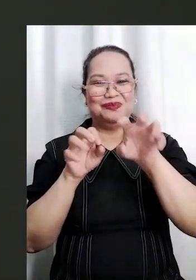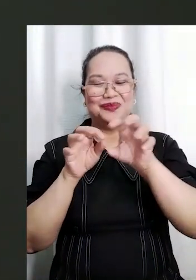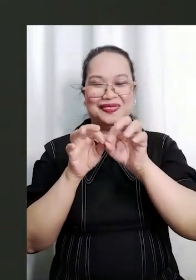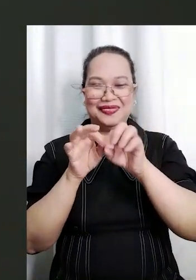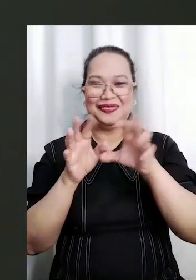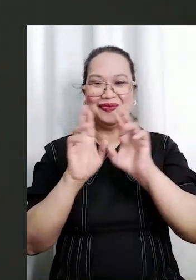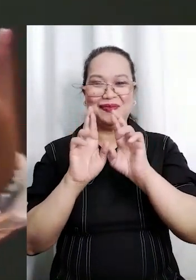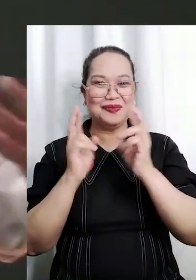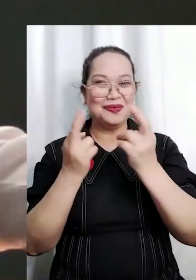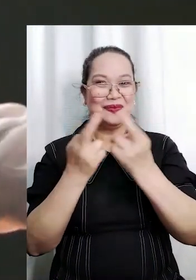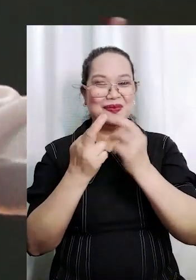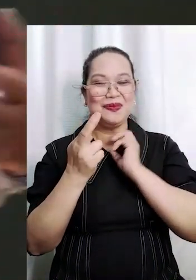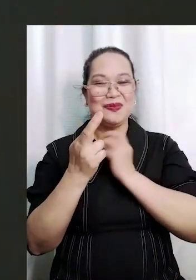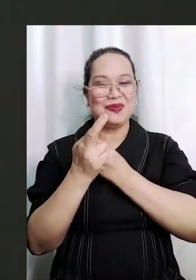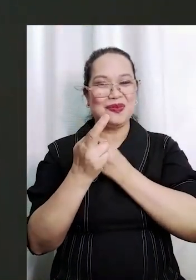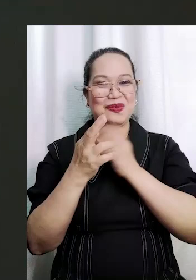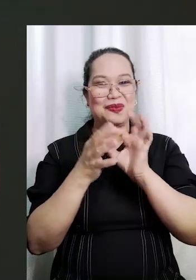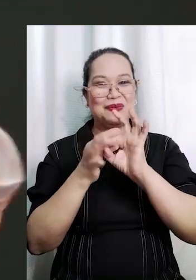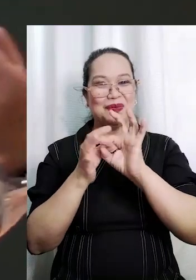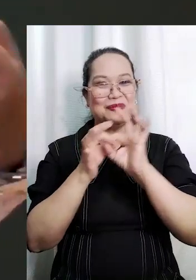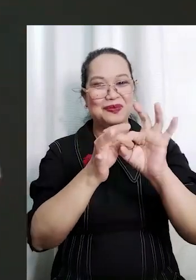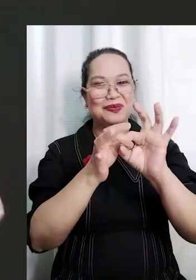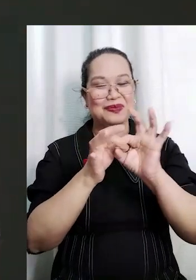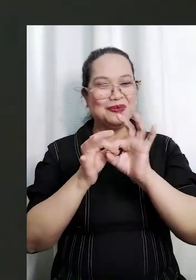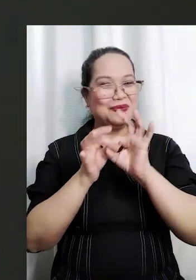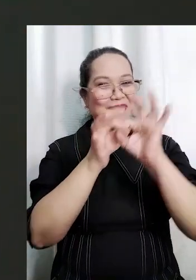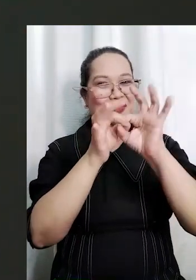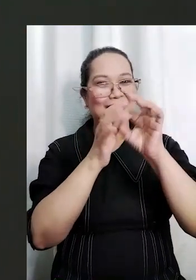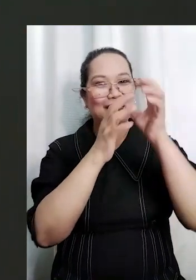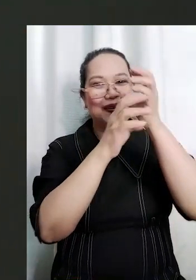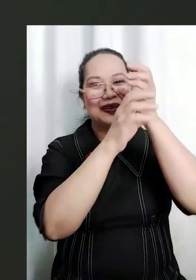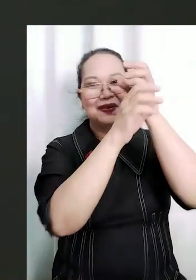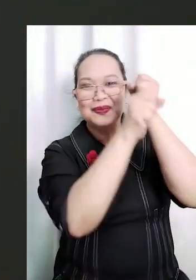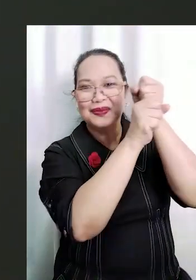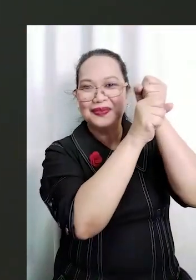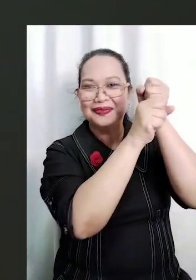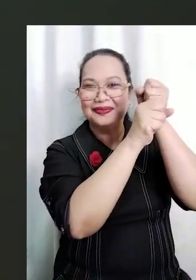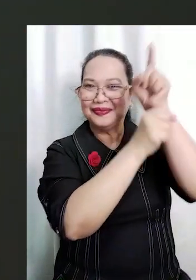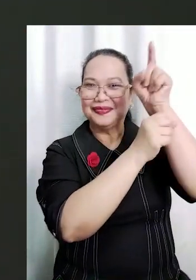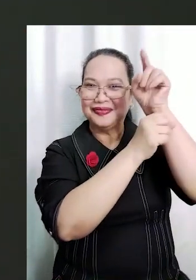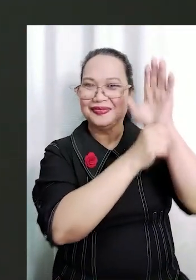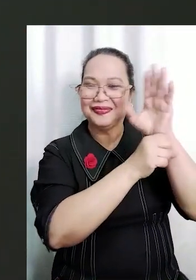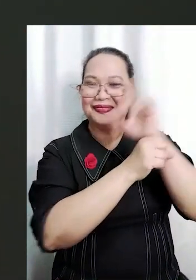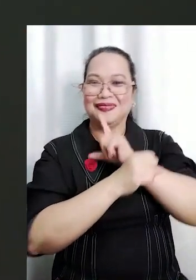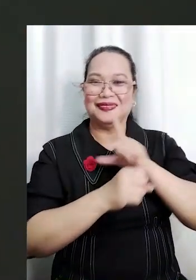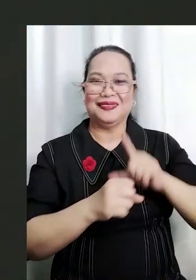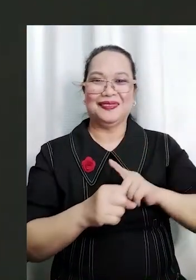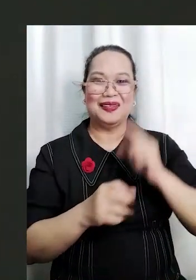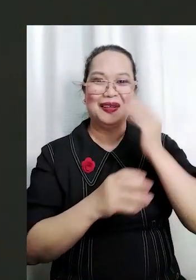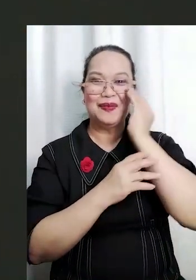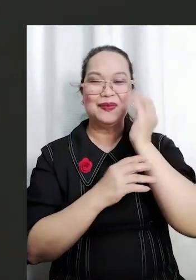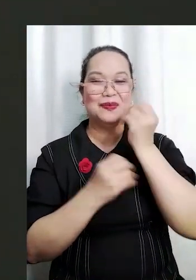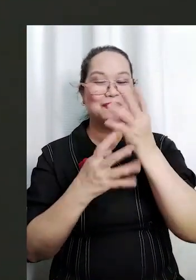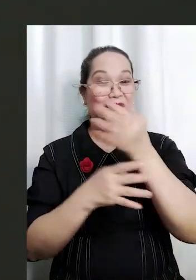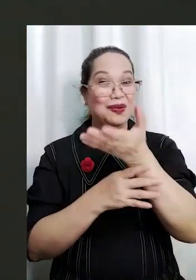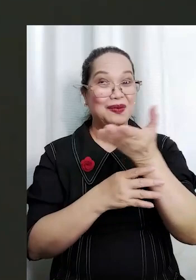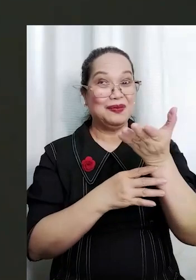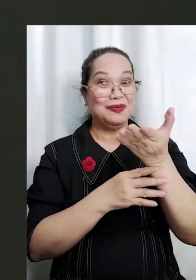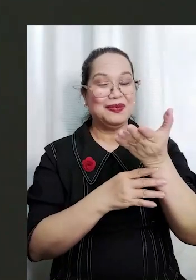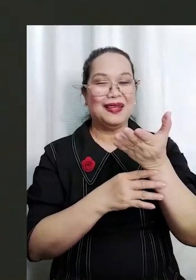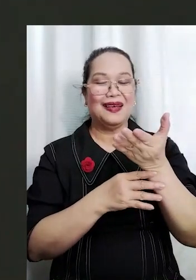relationship, how we become related with the Lord. So alam ko marami sa